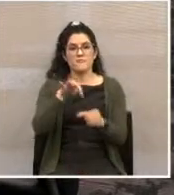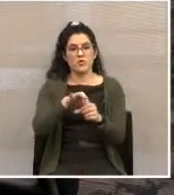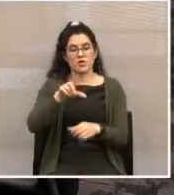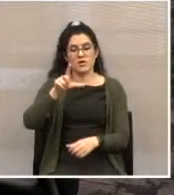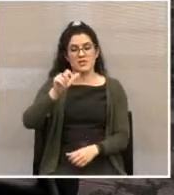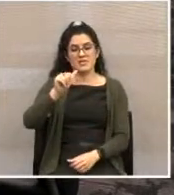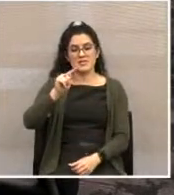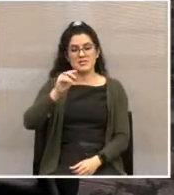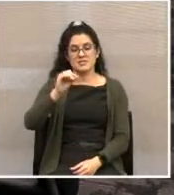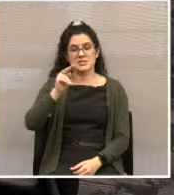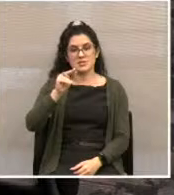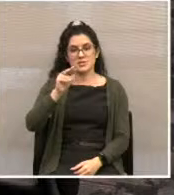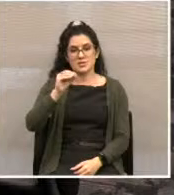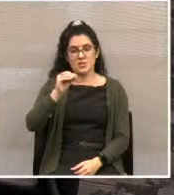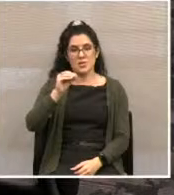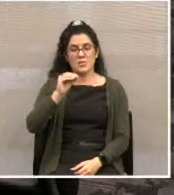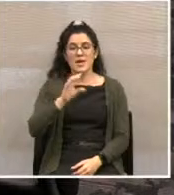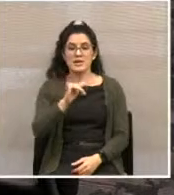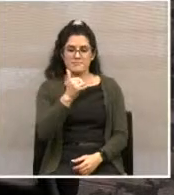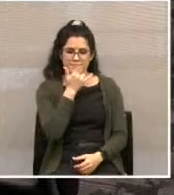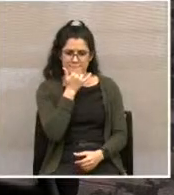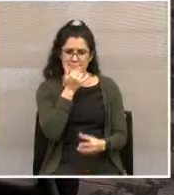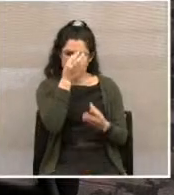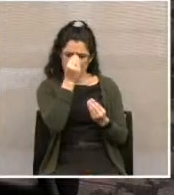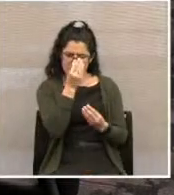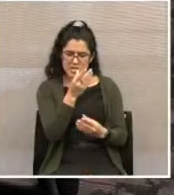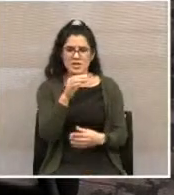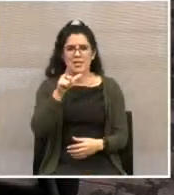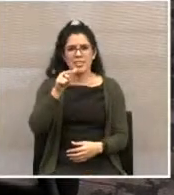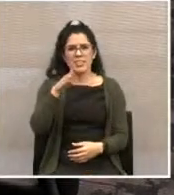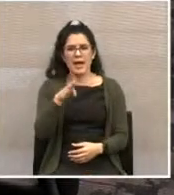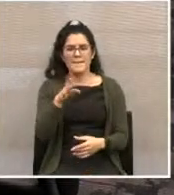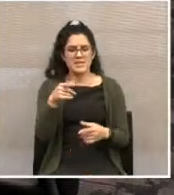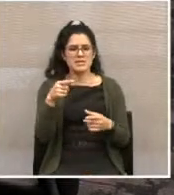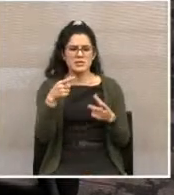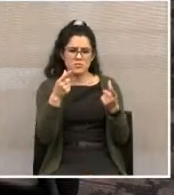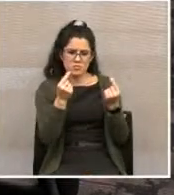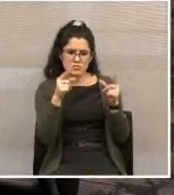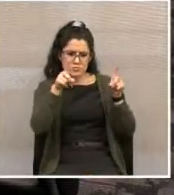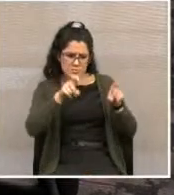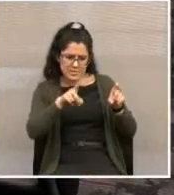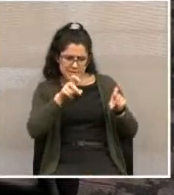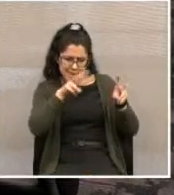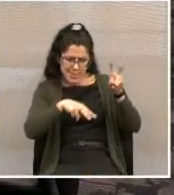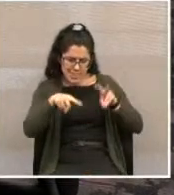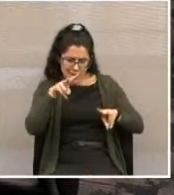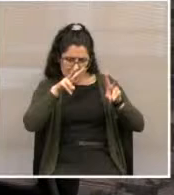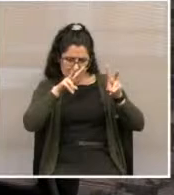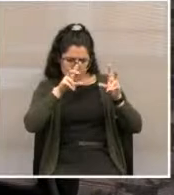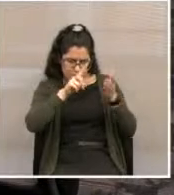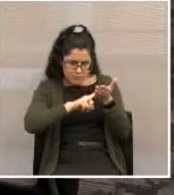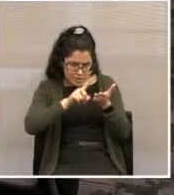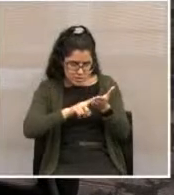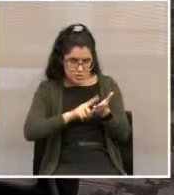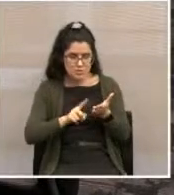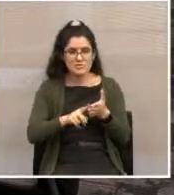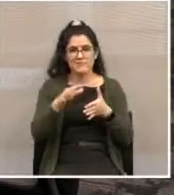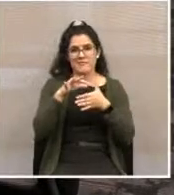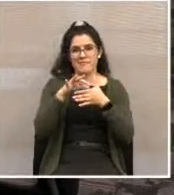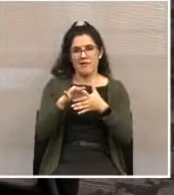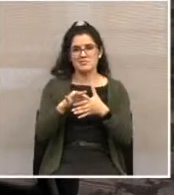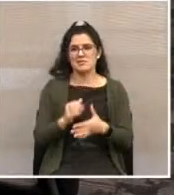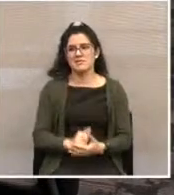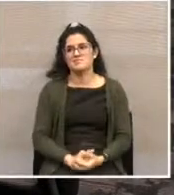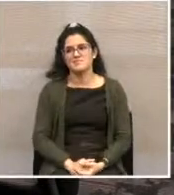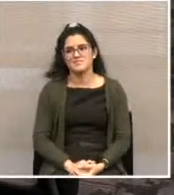and Latino Anti-Disinformation Lab, where he works on designing and testing anti-disinformation content.